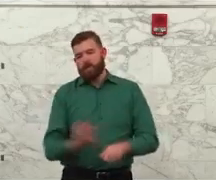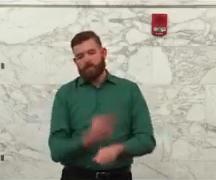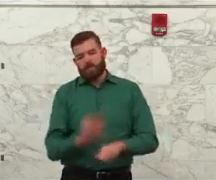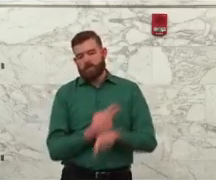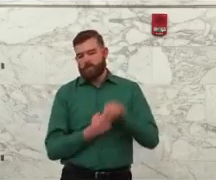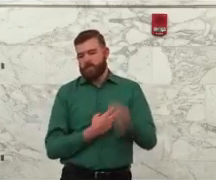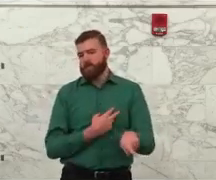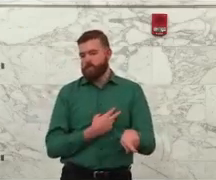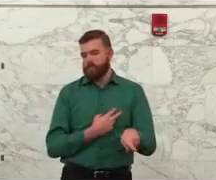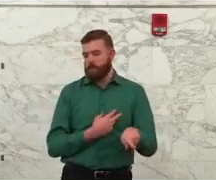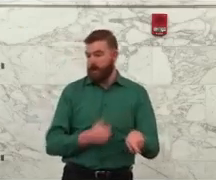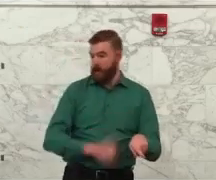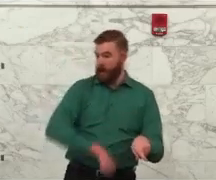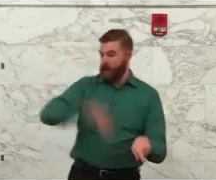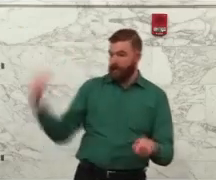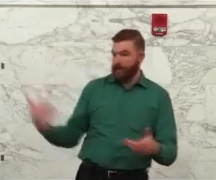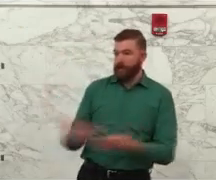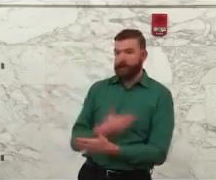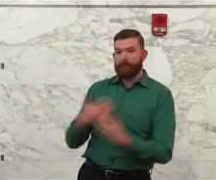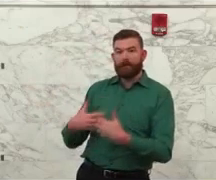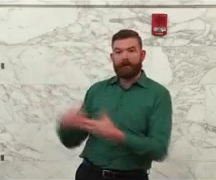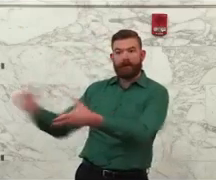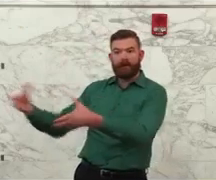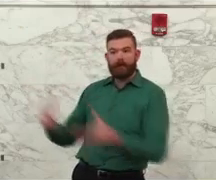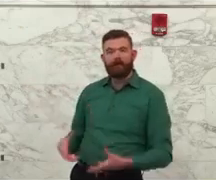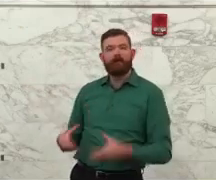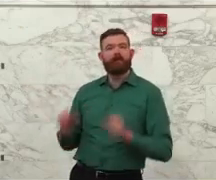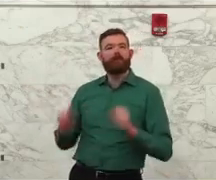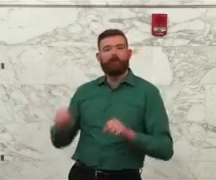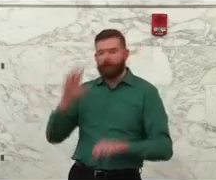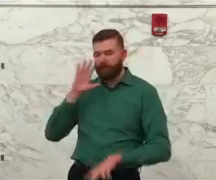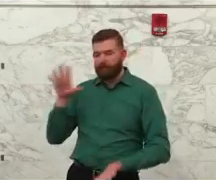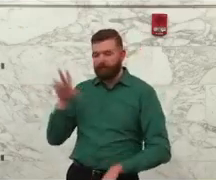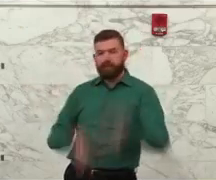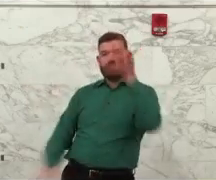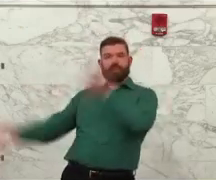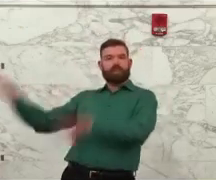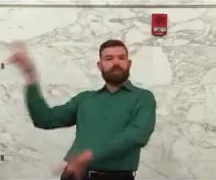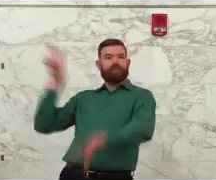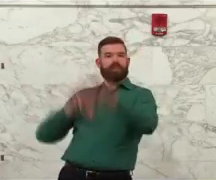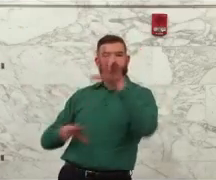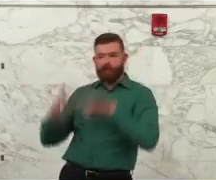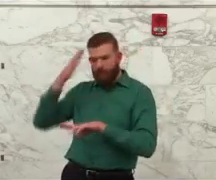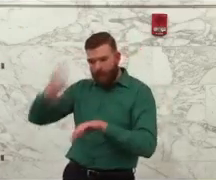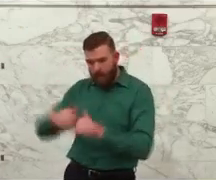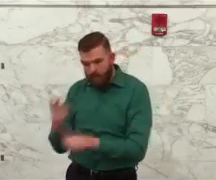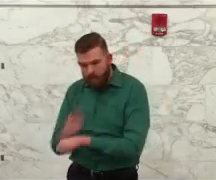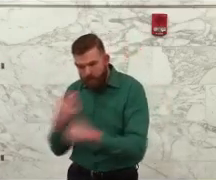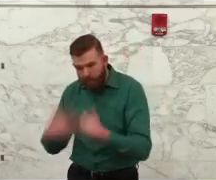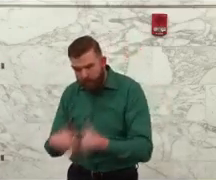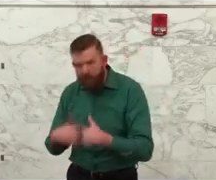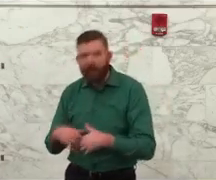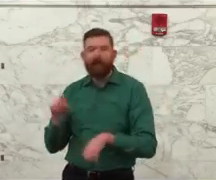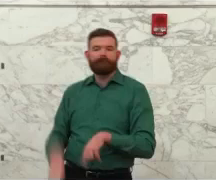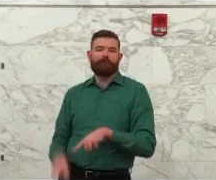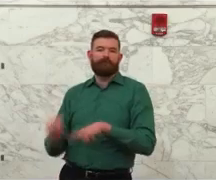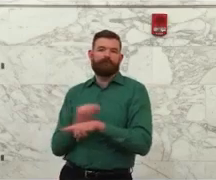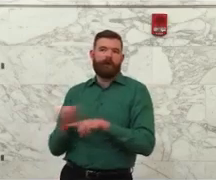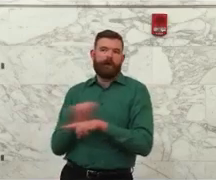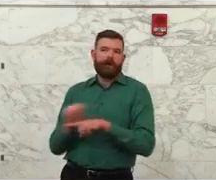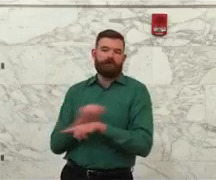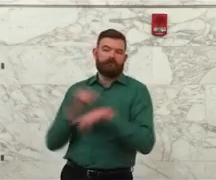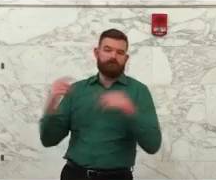types. The training is going to be really important. And one group of professionals we don't talk enough about